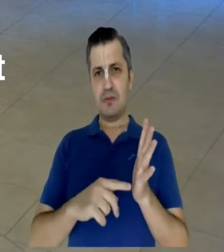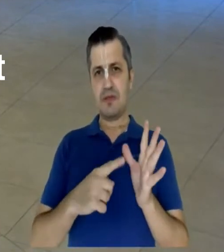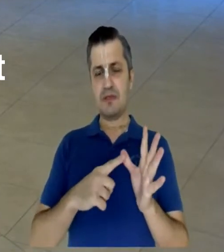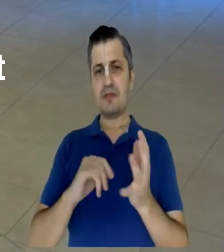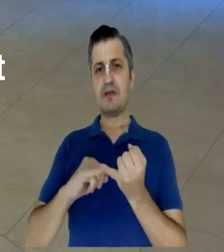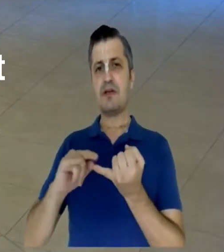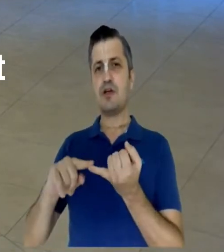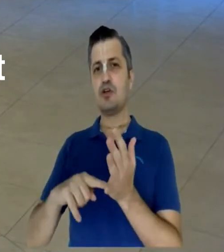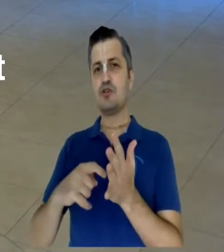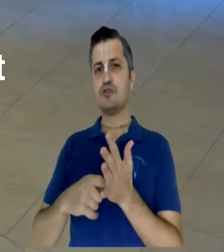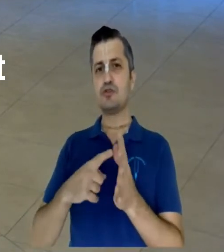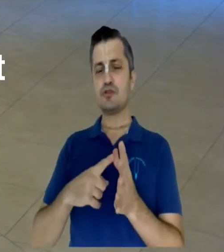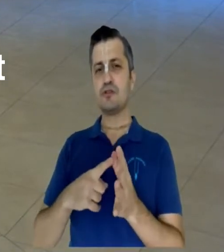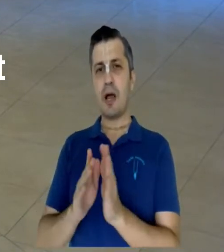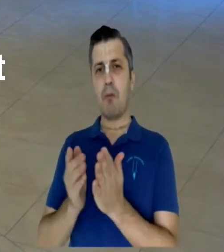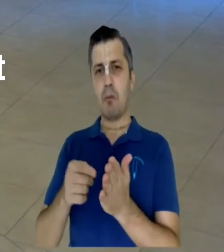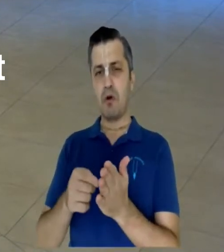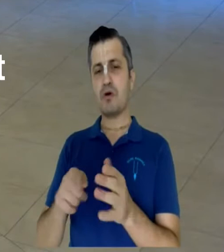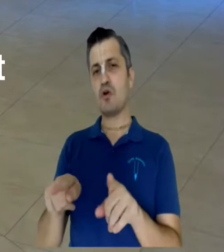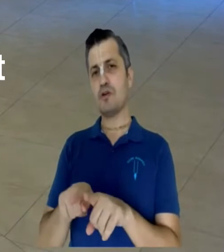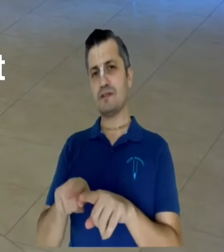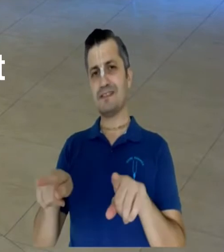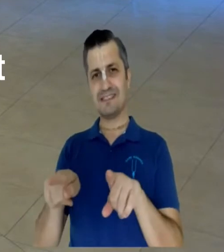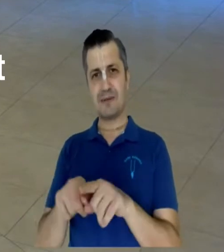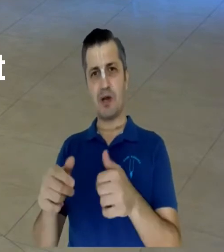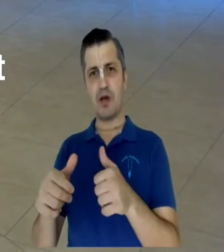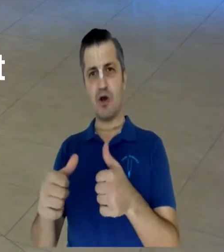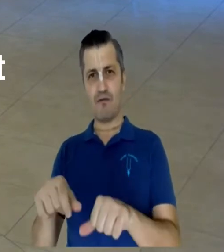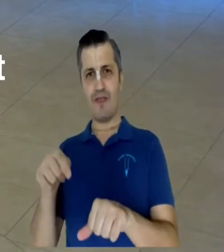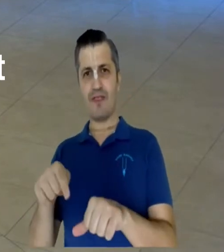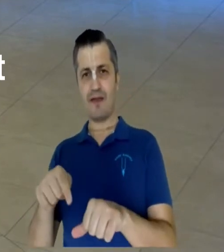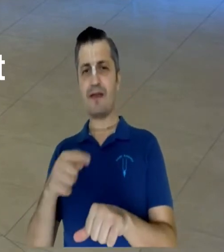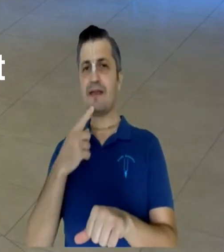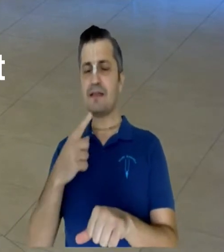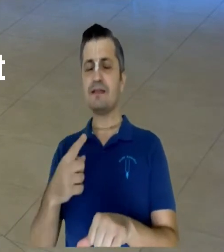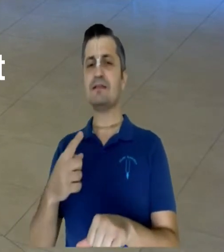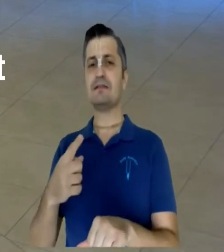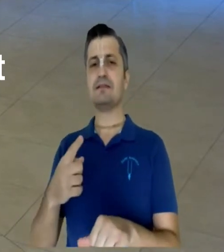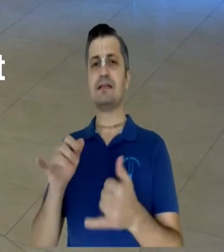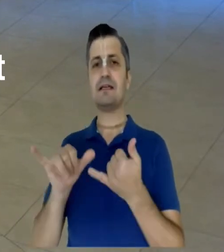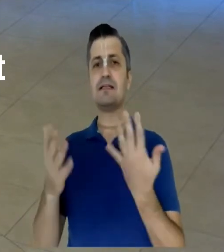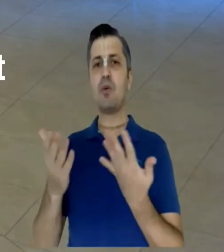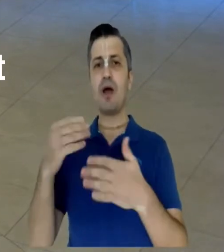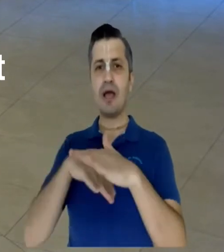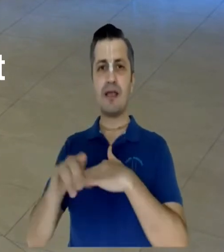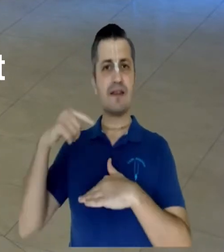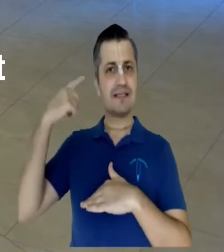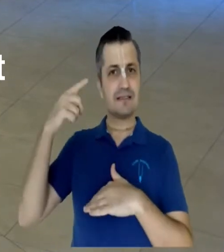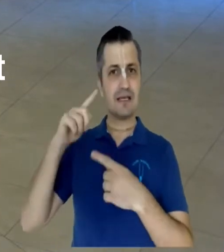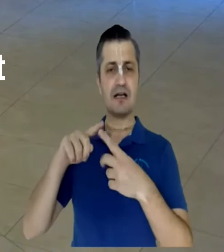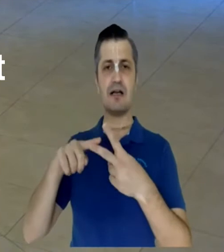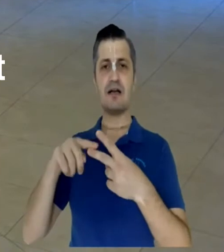pratistanachcha. The Lord is situated within sound and within the body, within the air, and even within